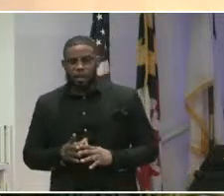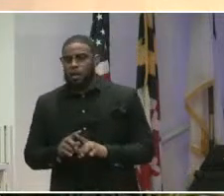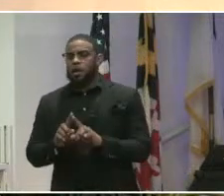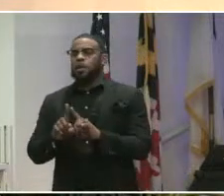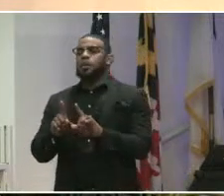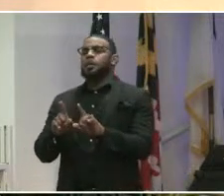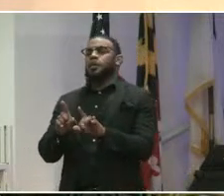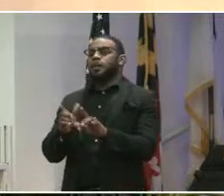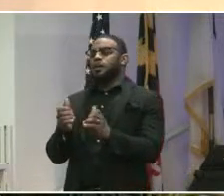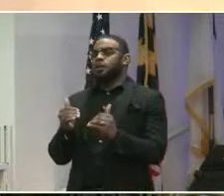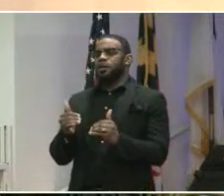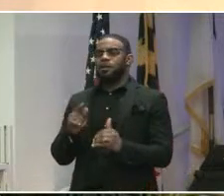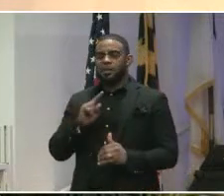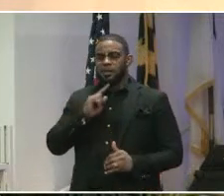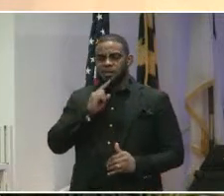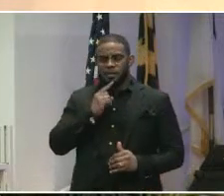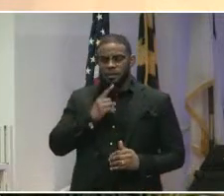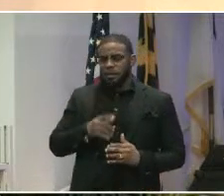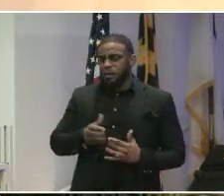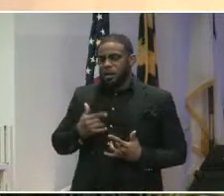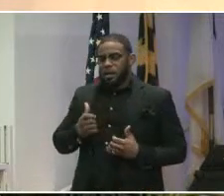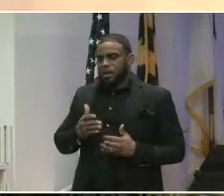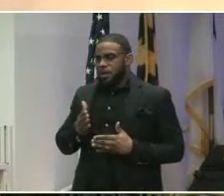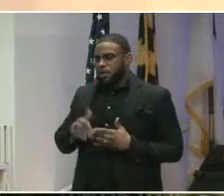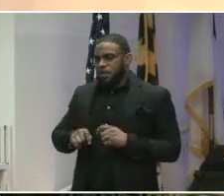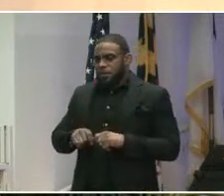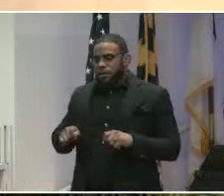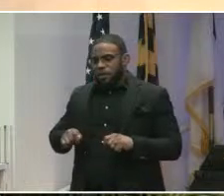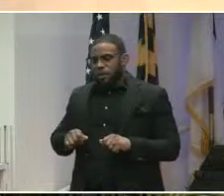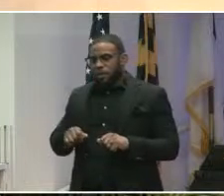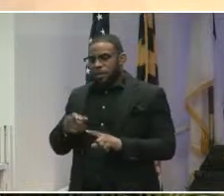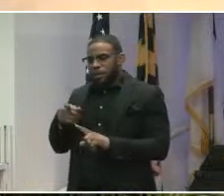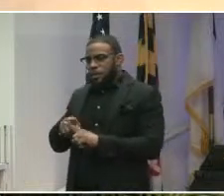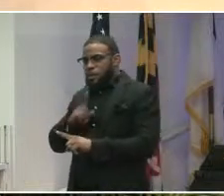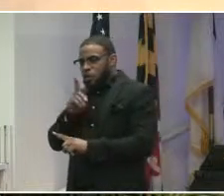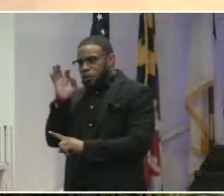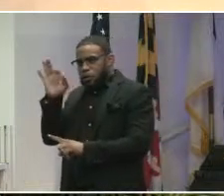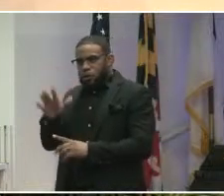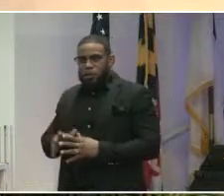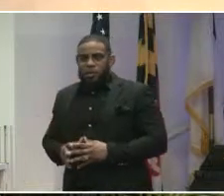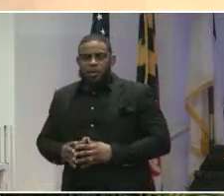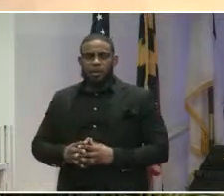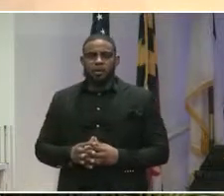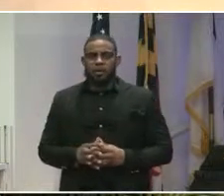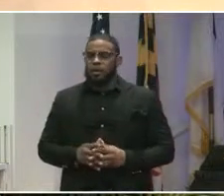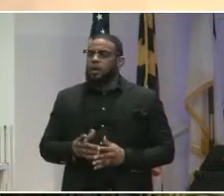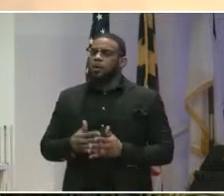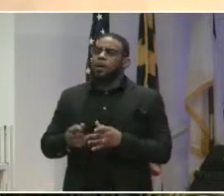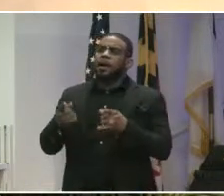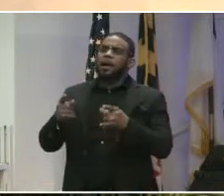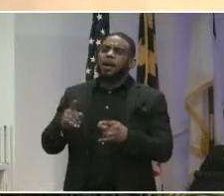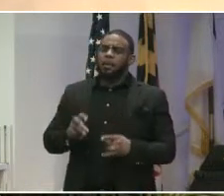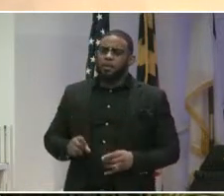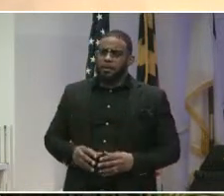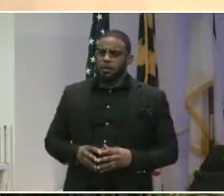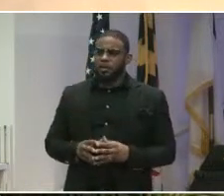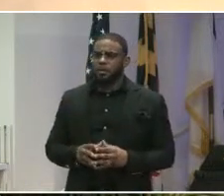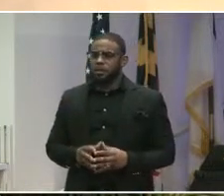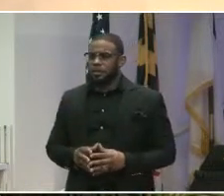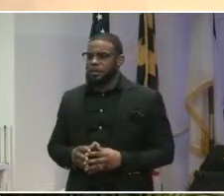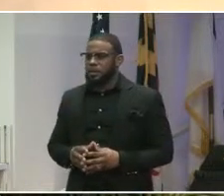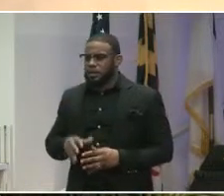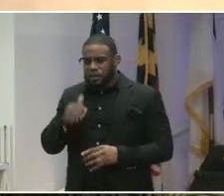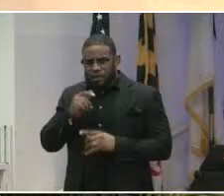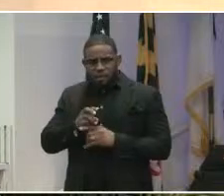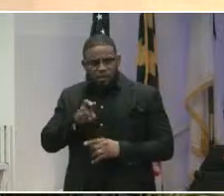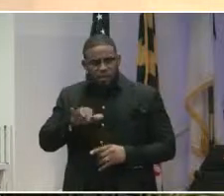But here we go on the serious note. I'll just finish this up and get to the real sermon. What happened was, Sister